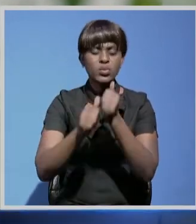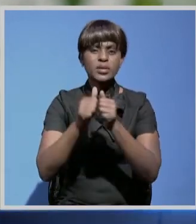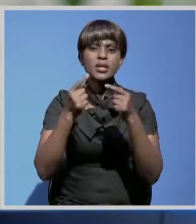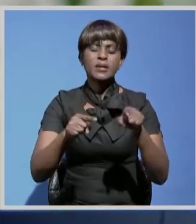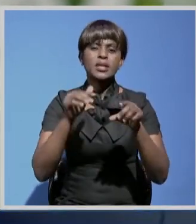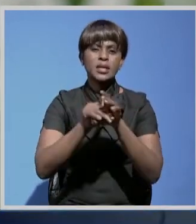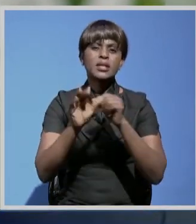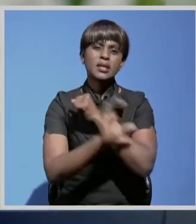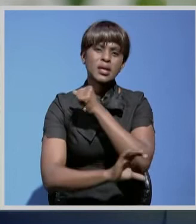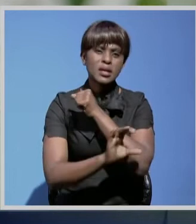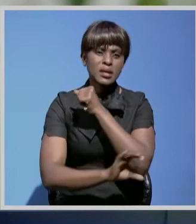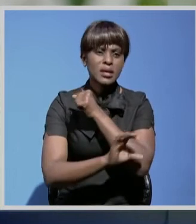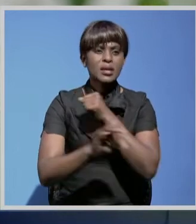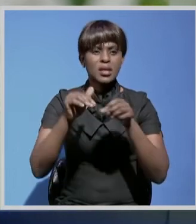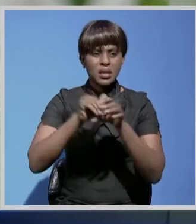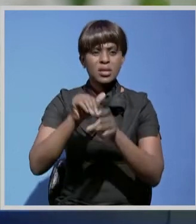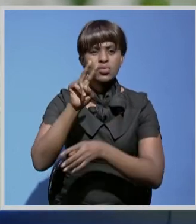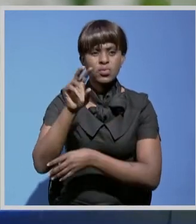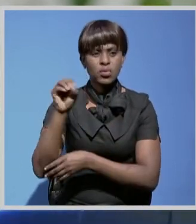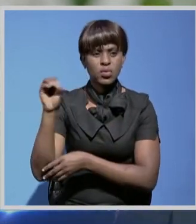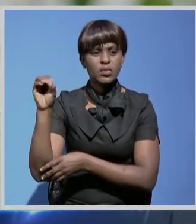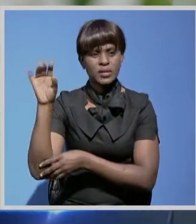in 2007. He also said